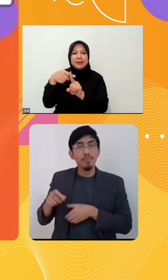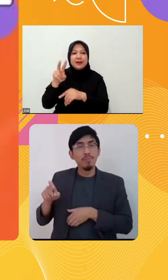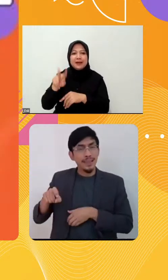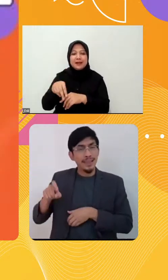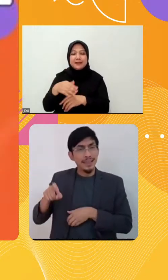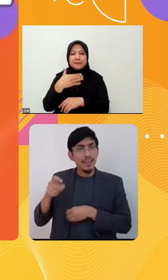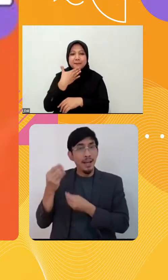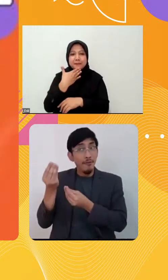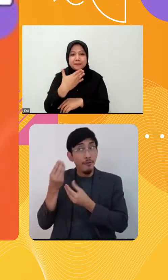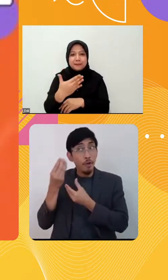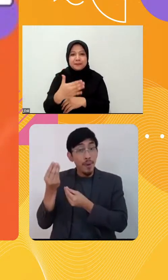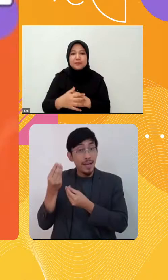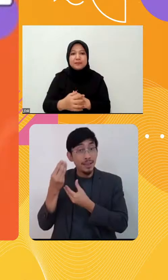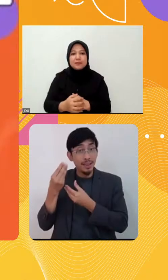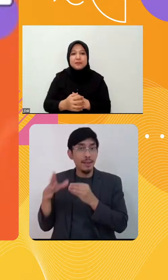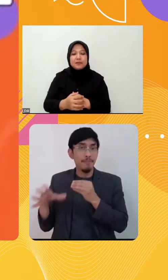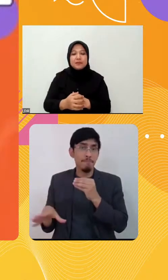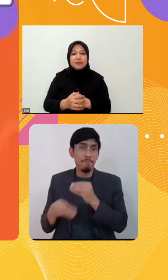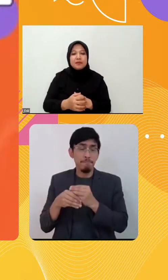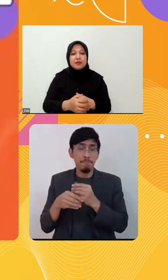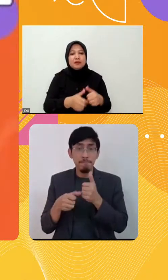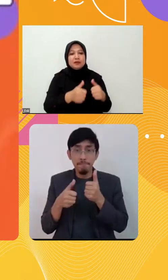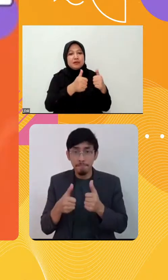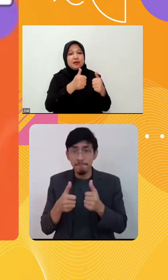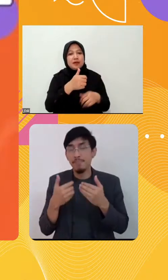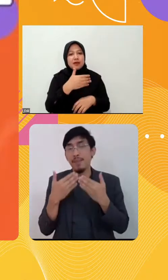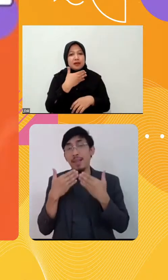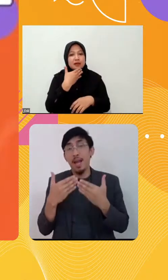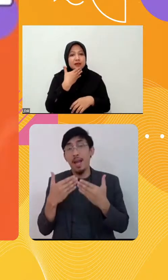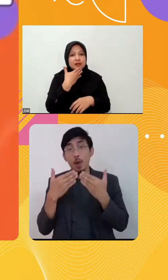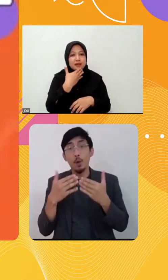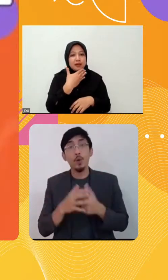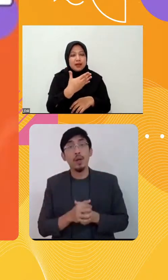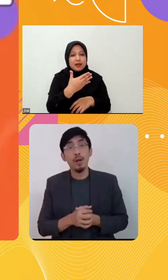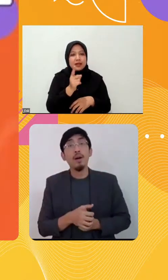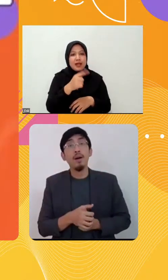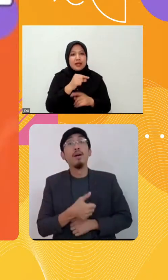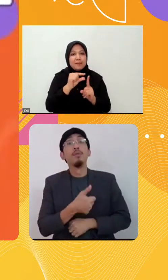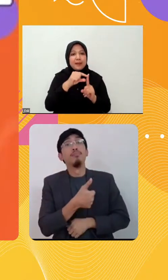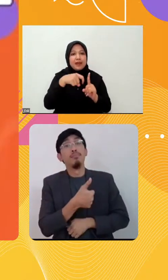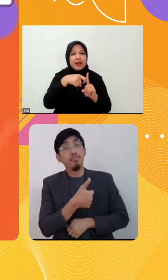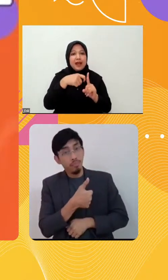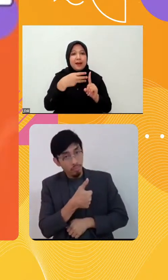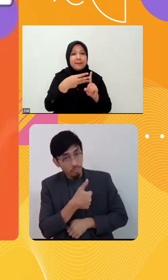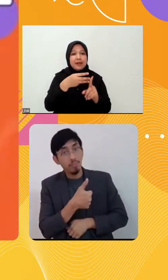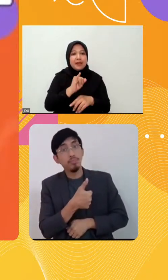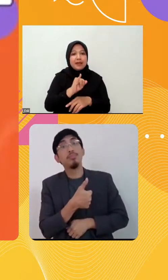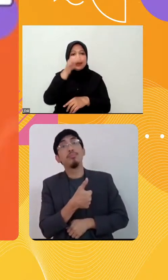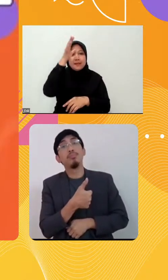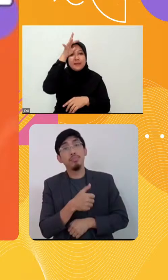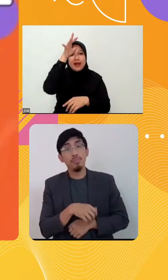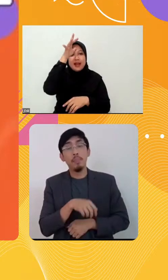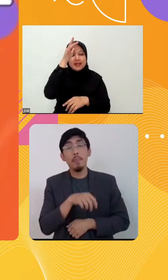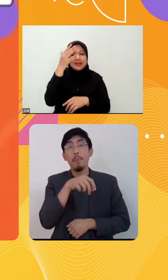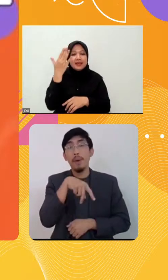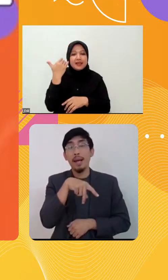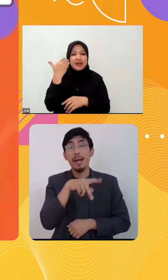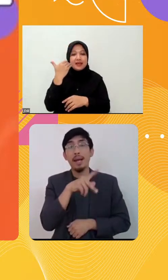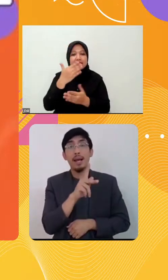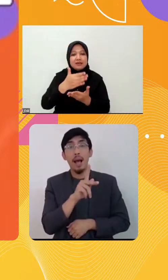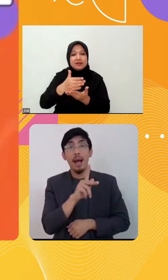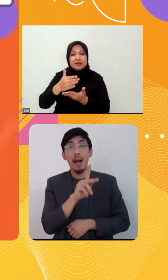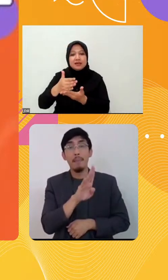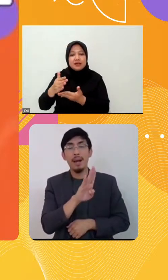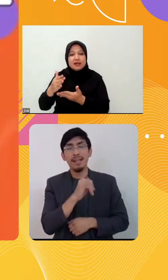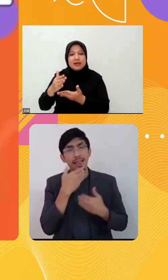Okay, thank you Eka Purni from PKBI Bali for sharing their thought about after having